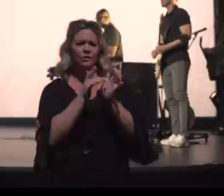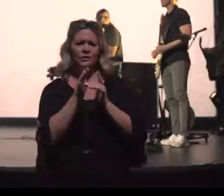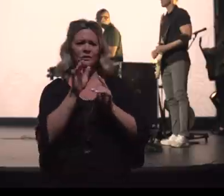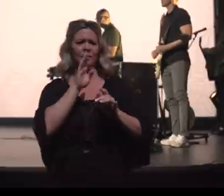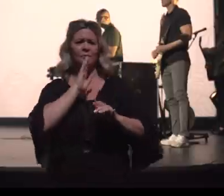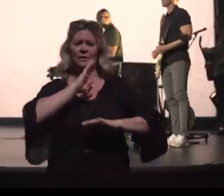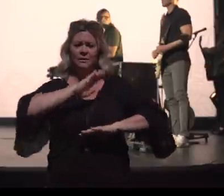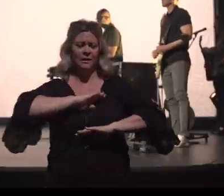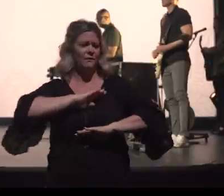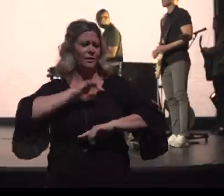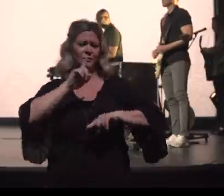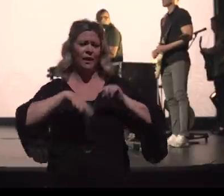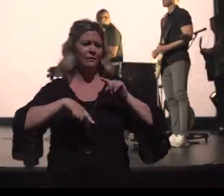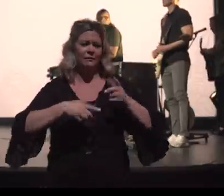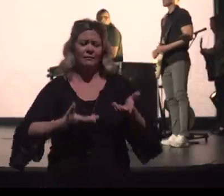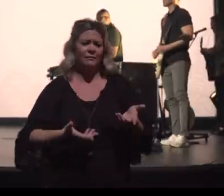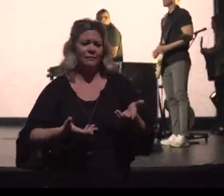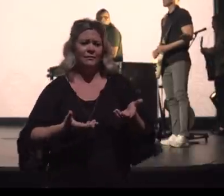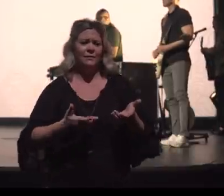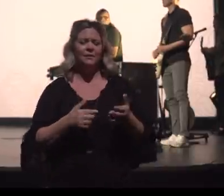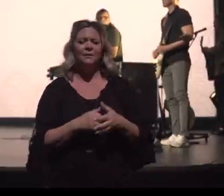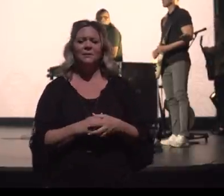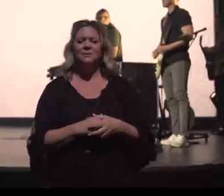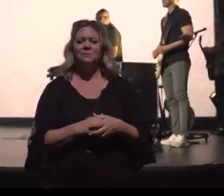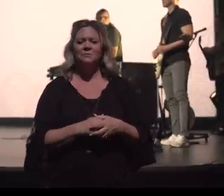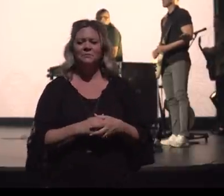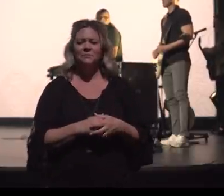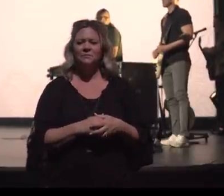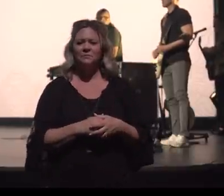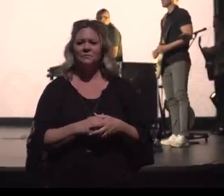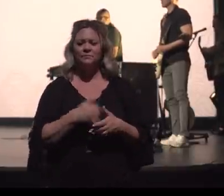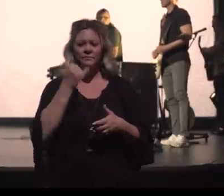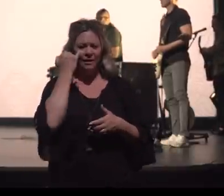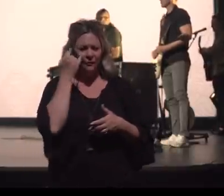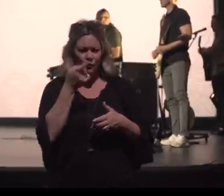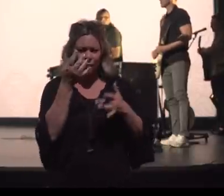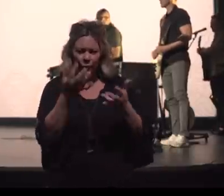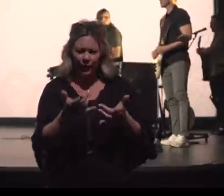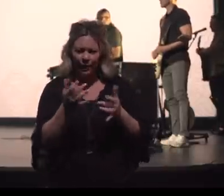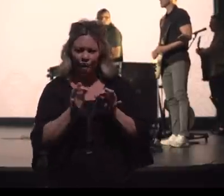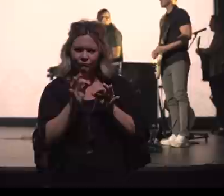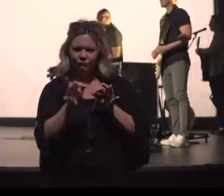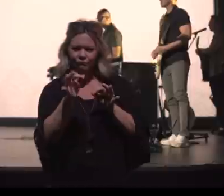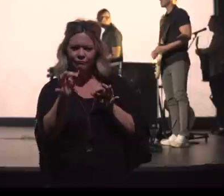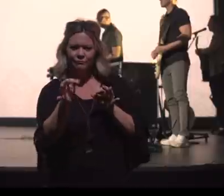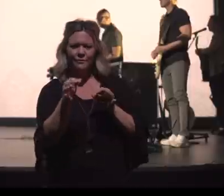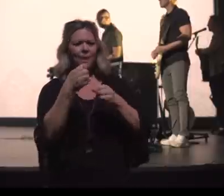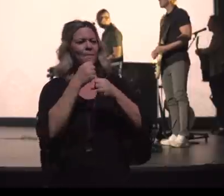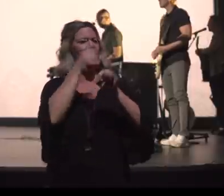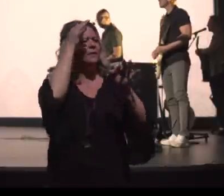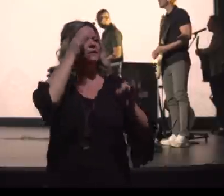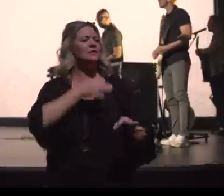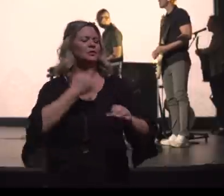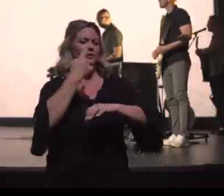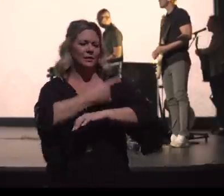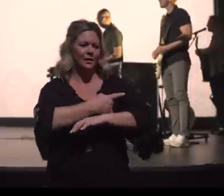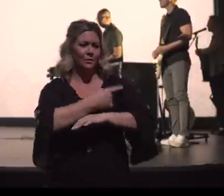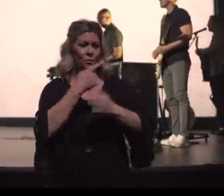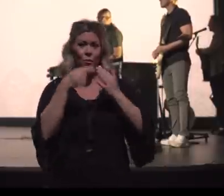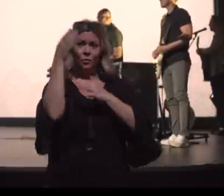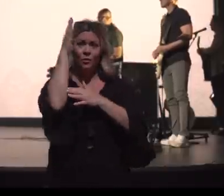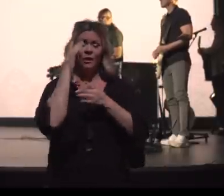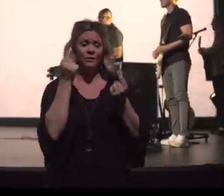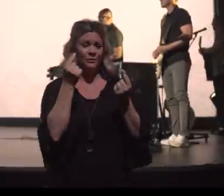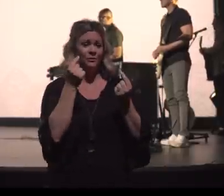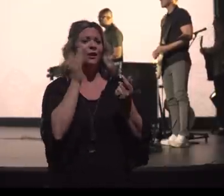can't. And I want to challenge you that if you've been putting it off, make that decision today. Because here's what God will do. God